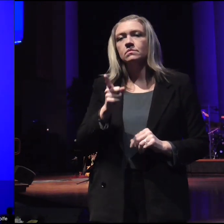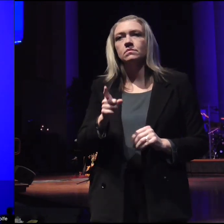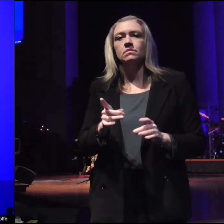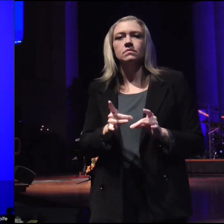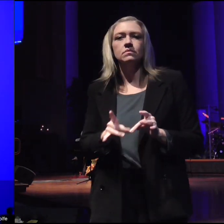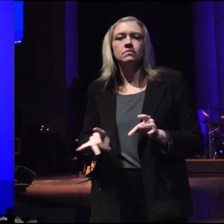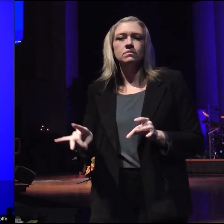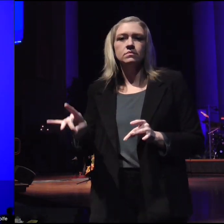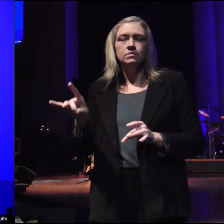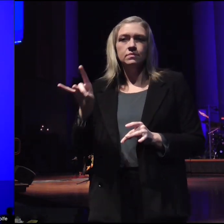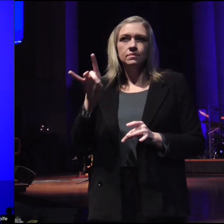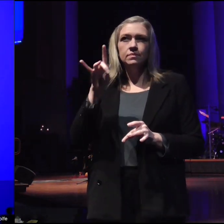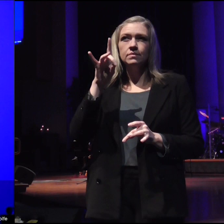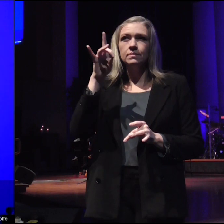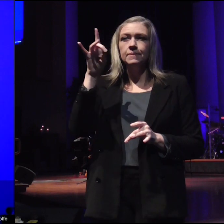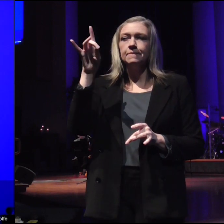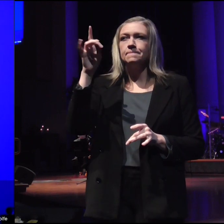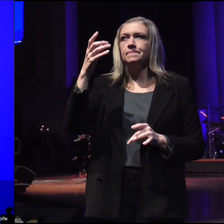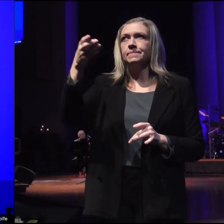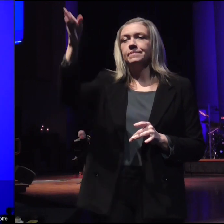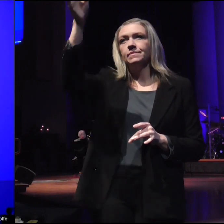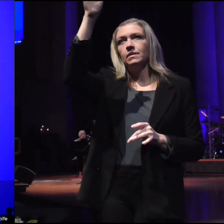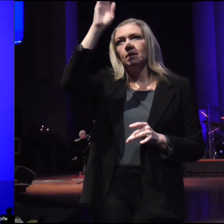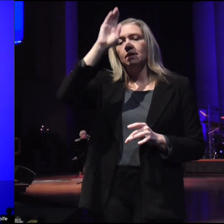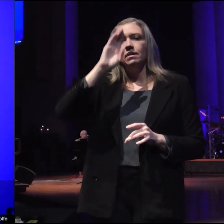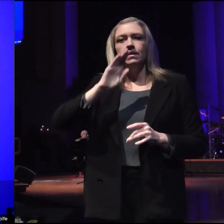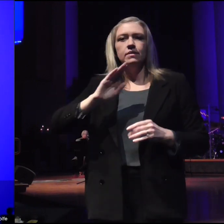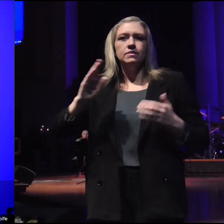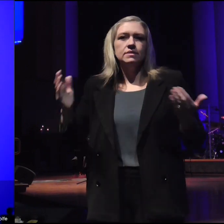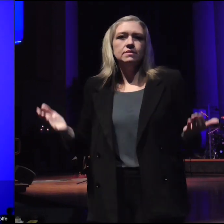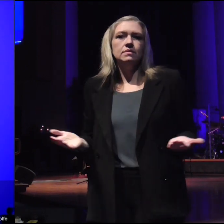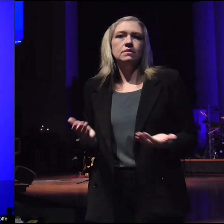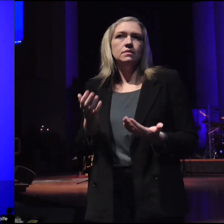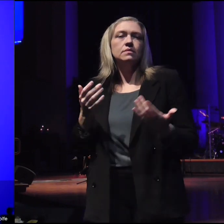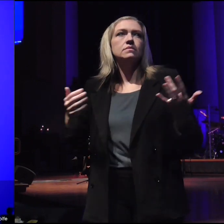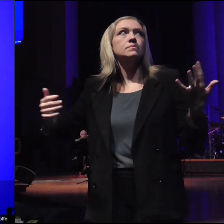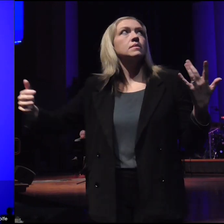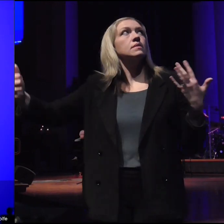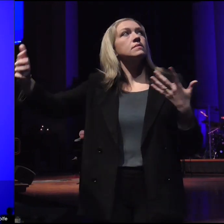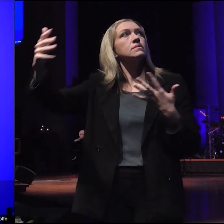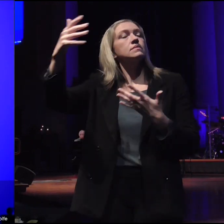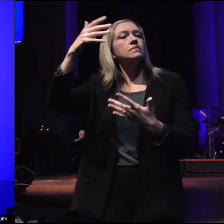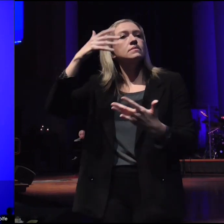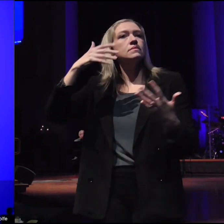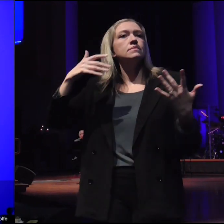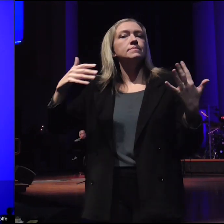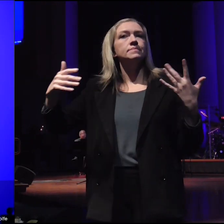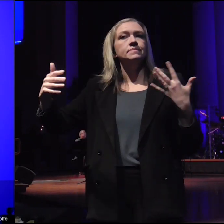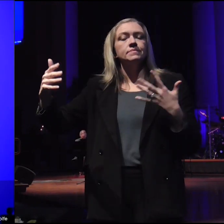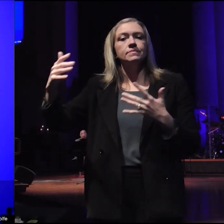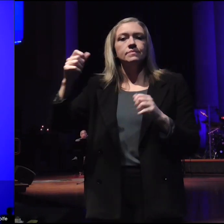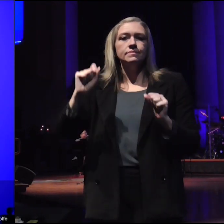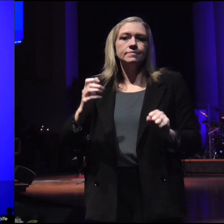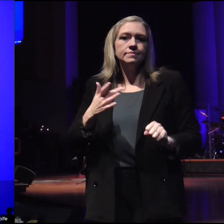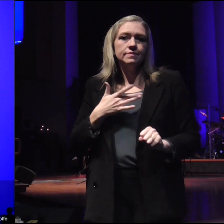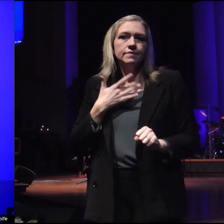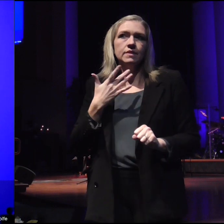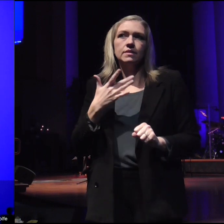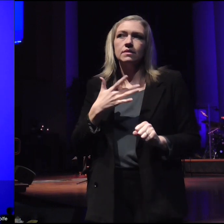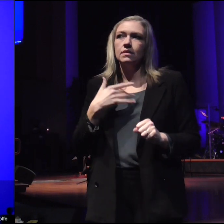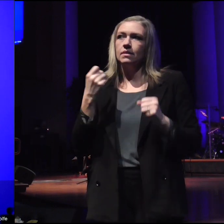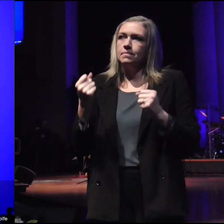Surely the presence of God is in this place. I